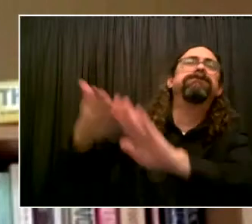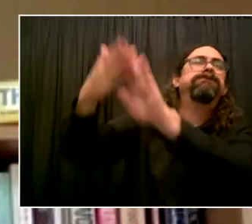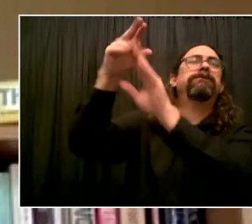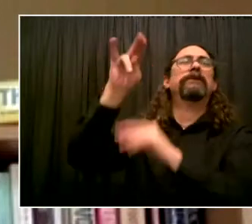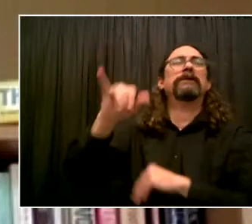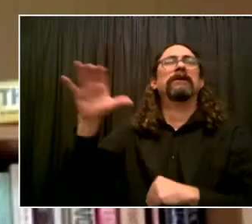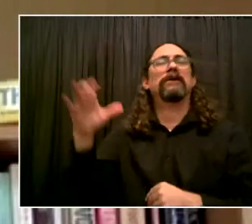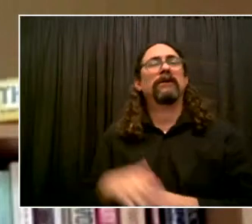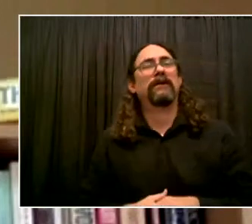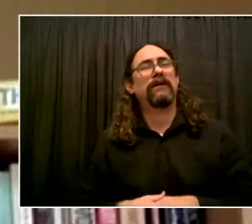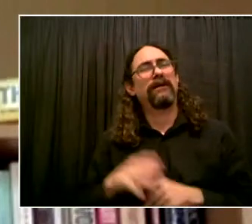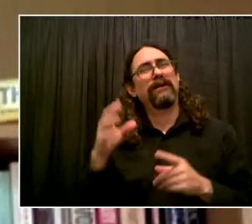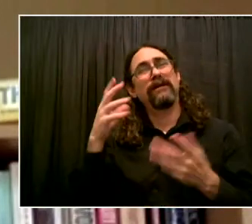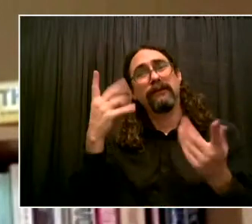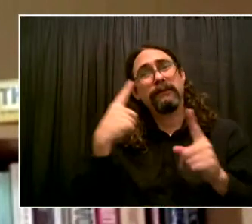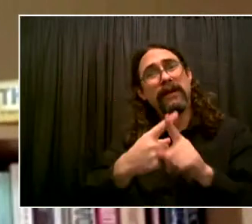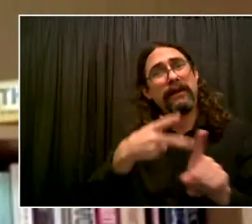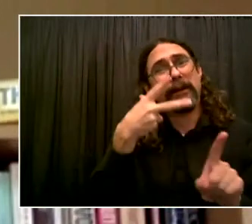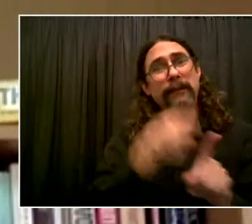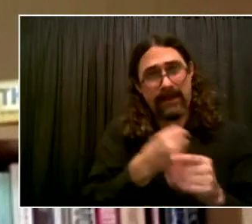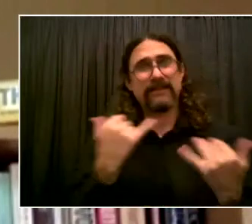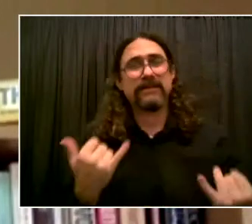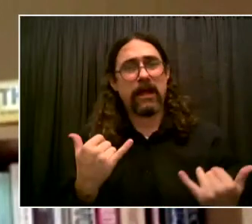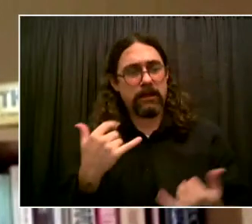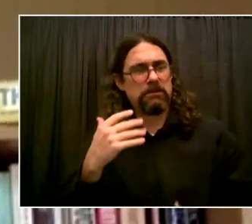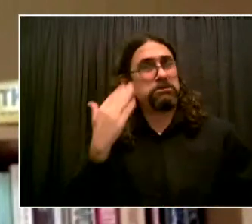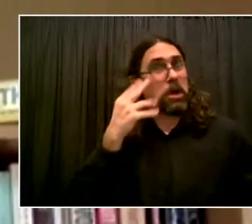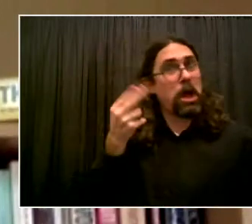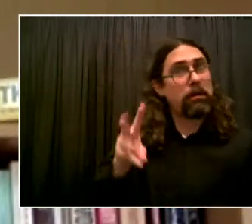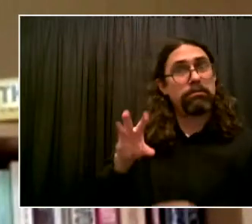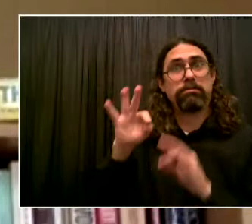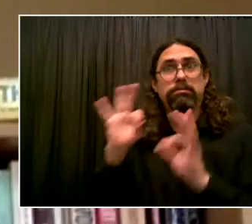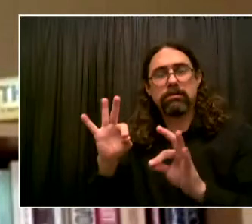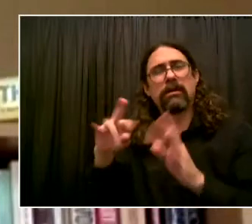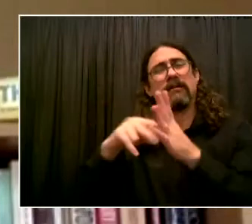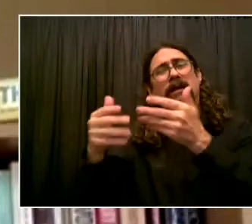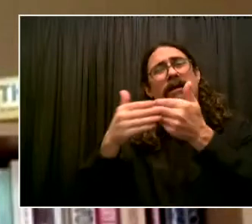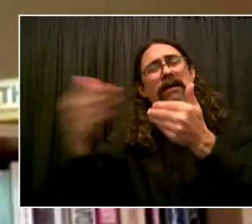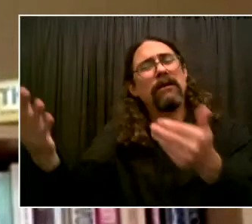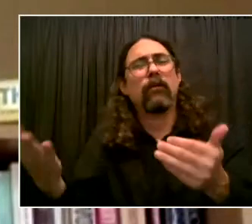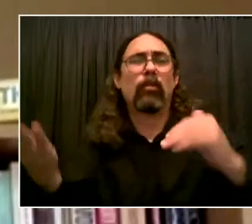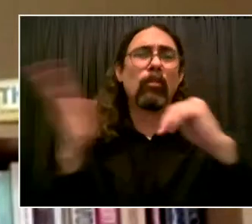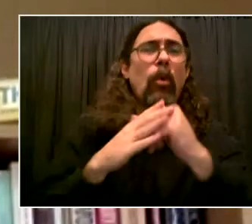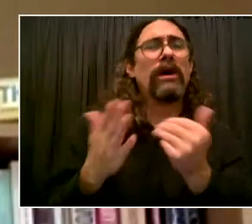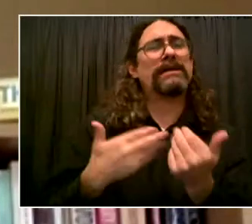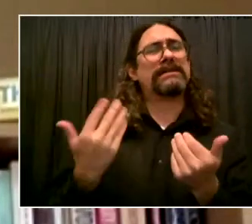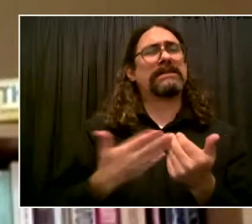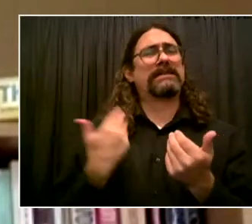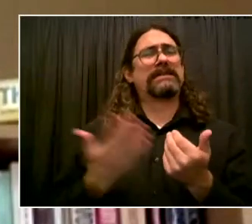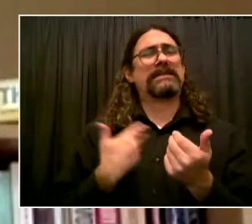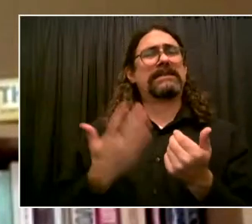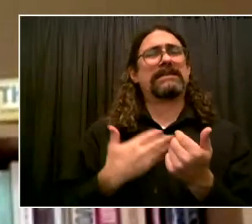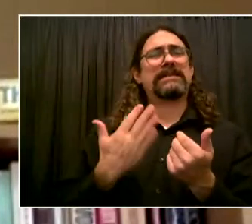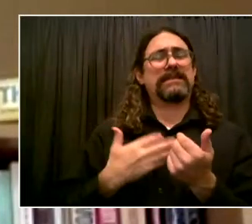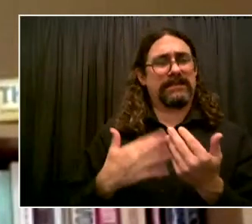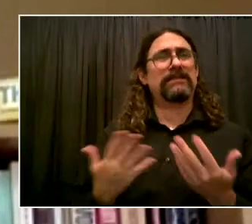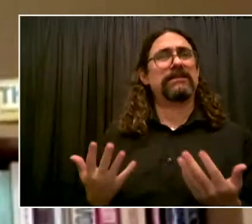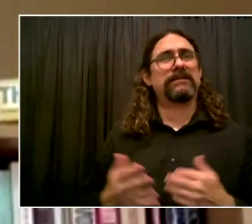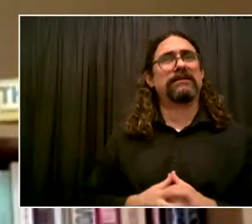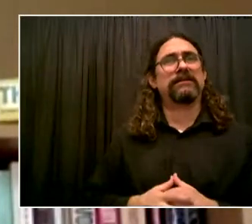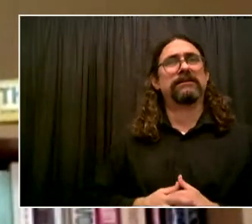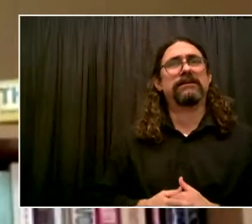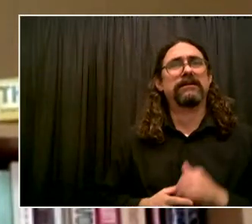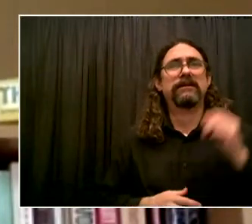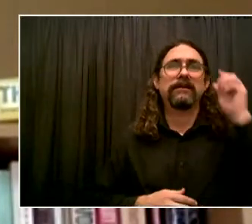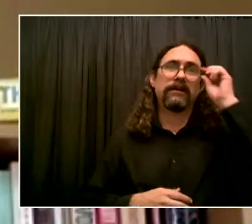its impacts, as we're already seeing on our cities. I'm not quite as eloquent as maybe Andy Slavitt or Antonio Reynoso, so I'm instead going to resort to the